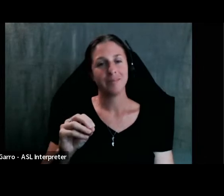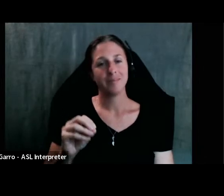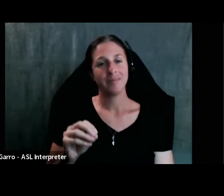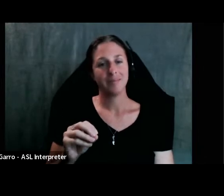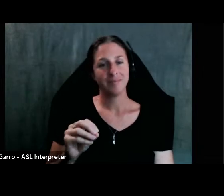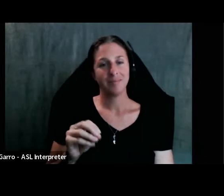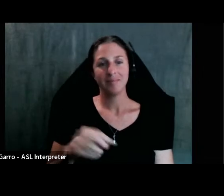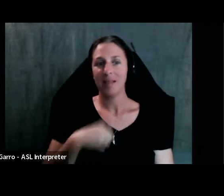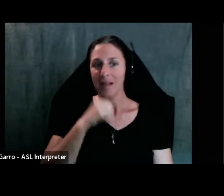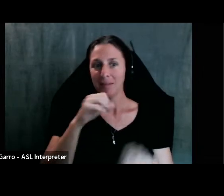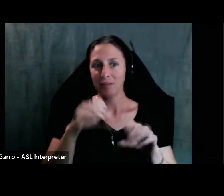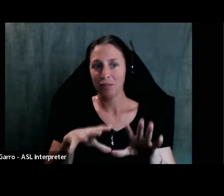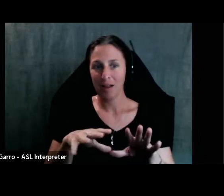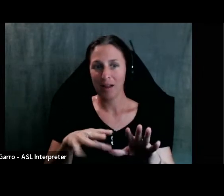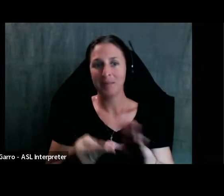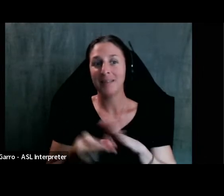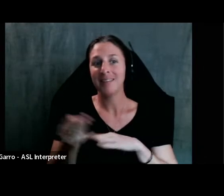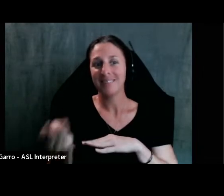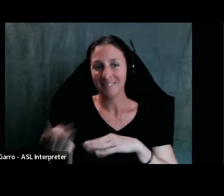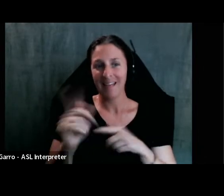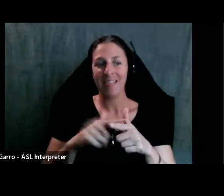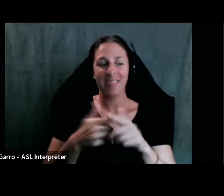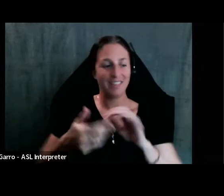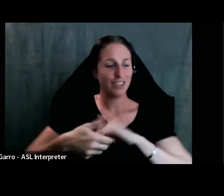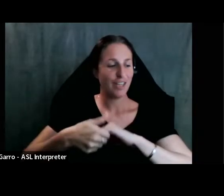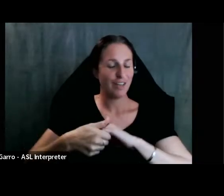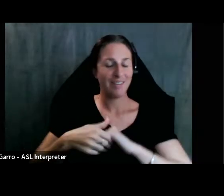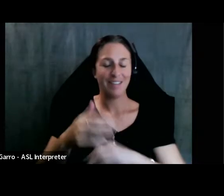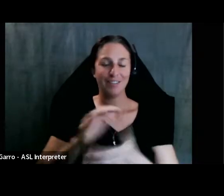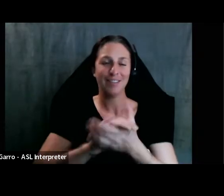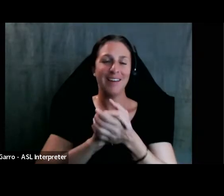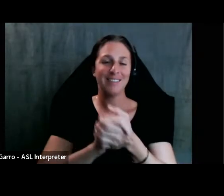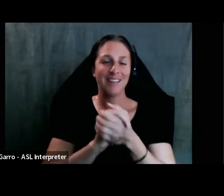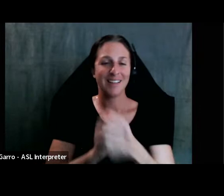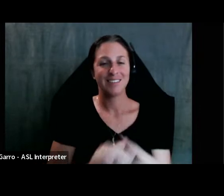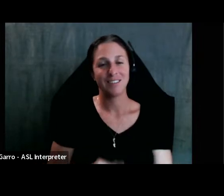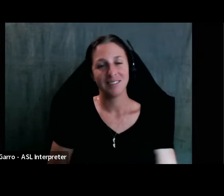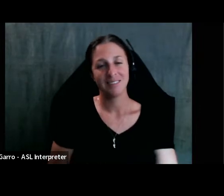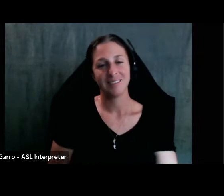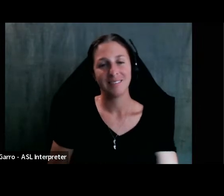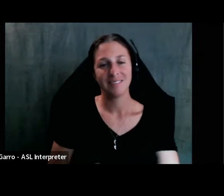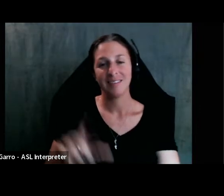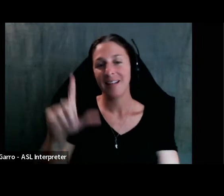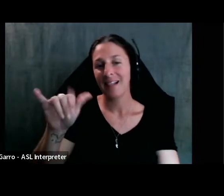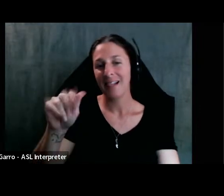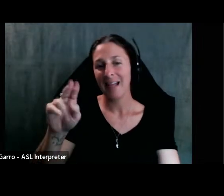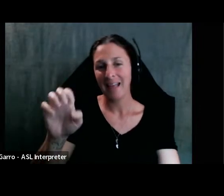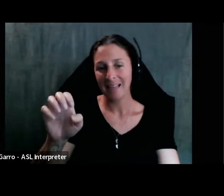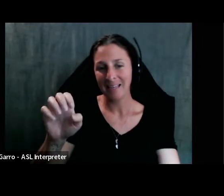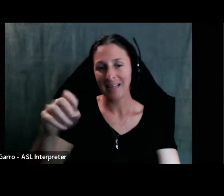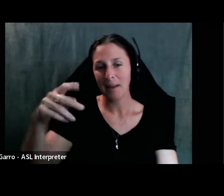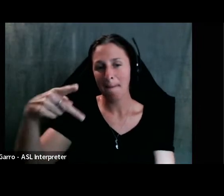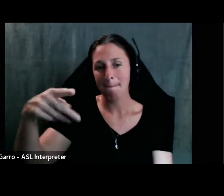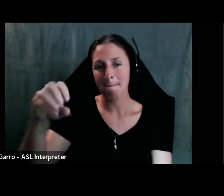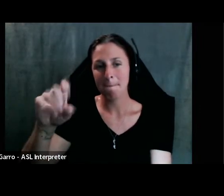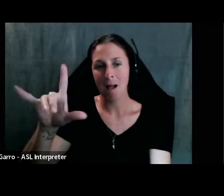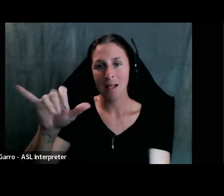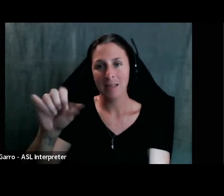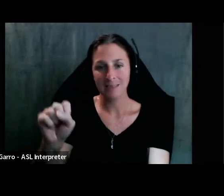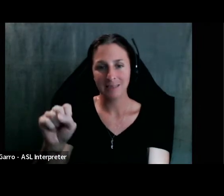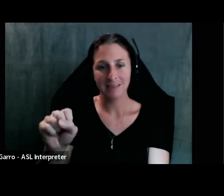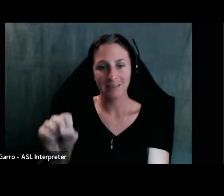this time. I'm going to go like that, and then I'm going to shake your hand. Congratulations. Okay, Lane Paulus. All right.